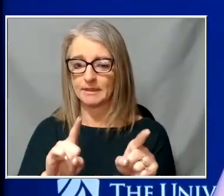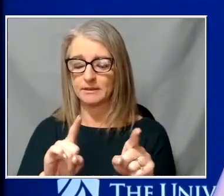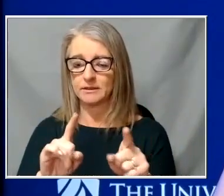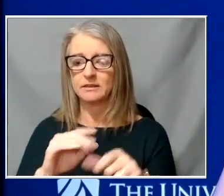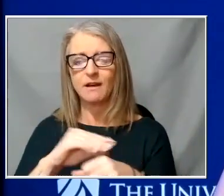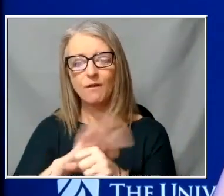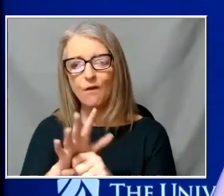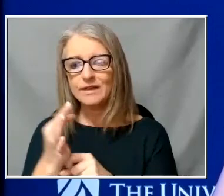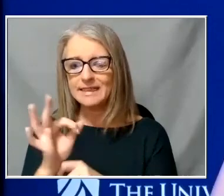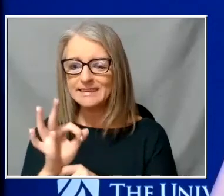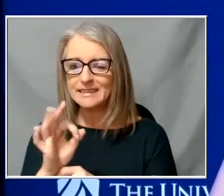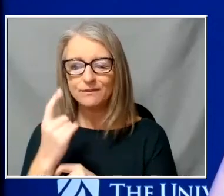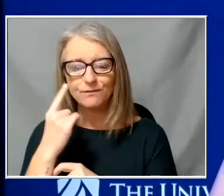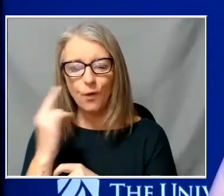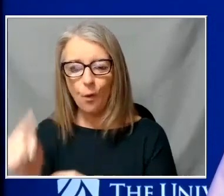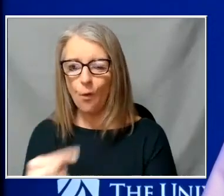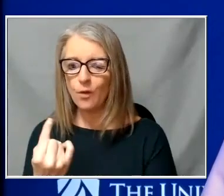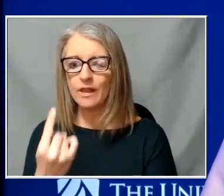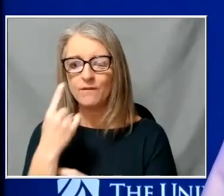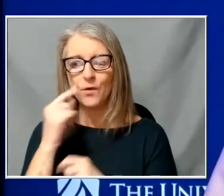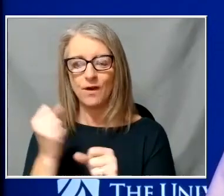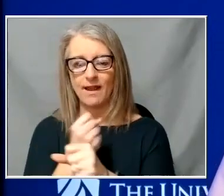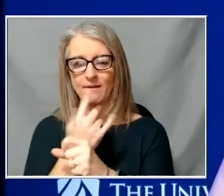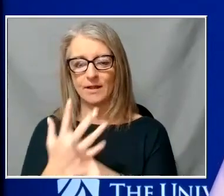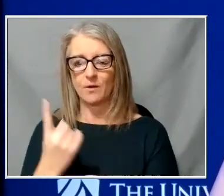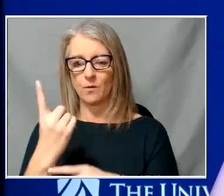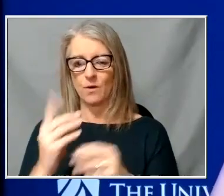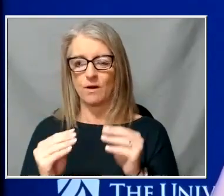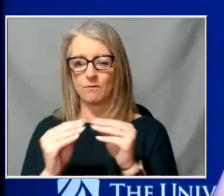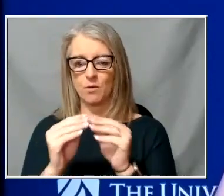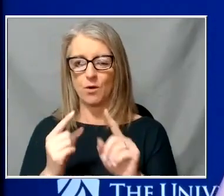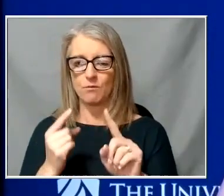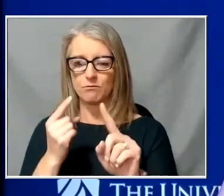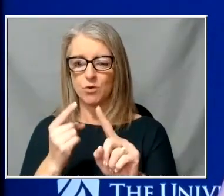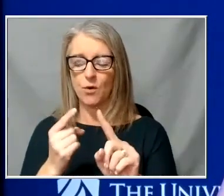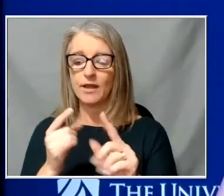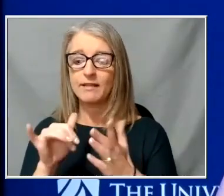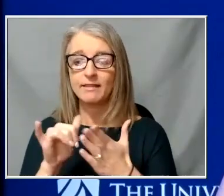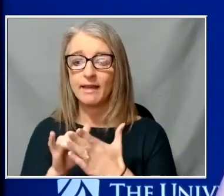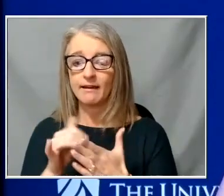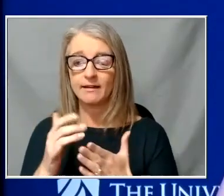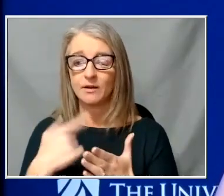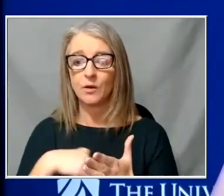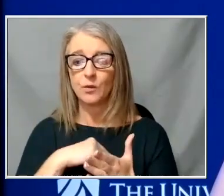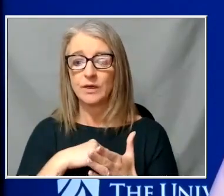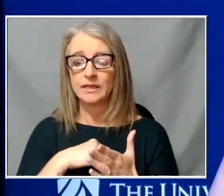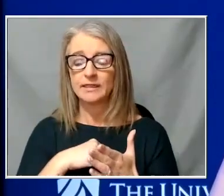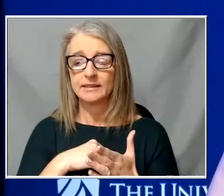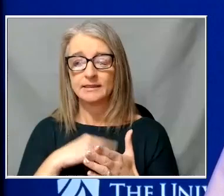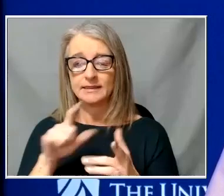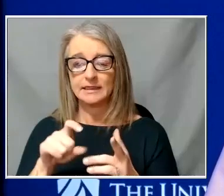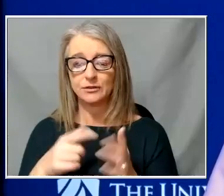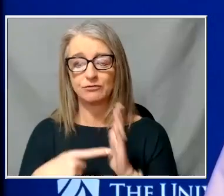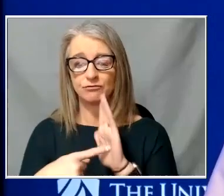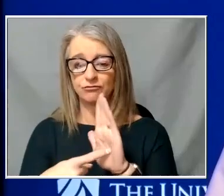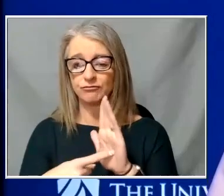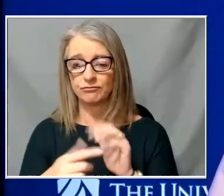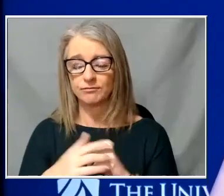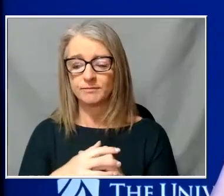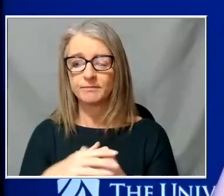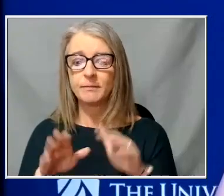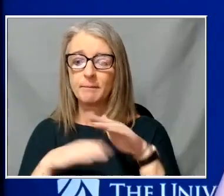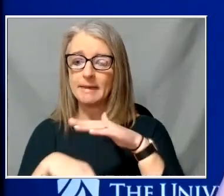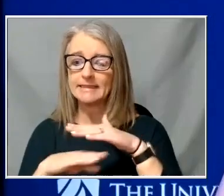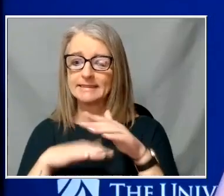COVID-19, but really for everything. And this is one more point to drive that issue home as well. Basically, there just was